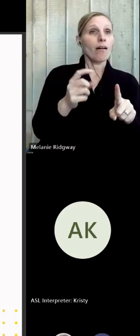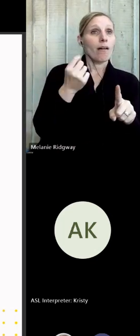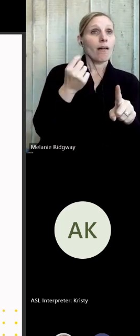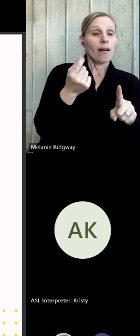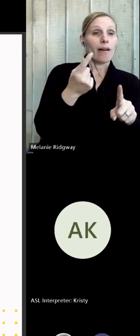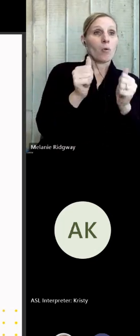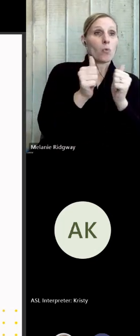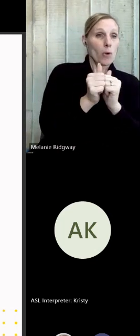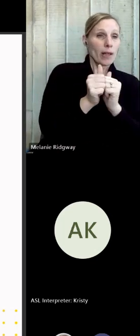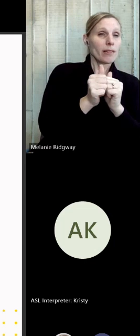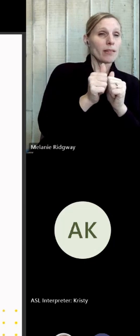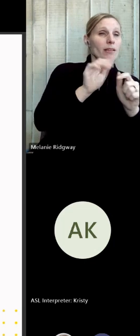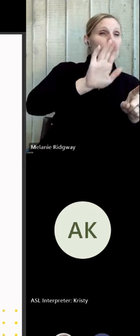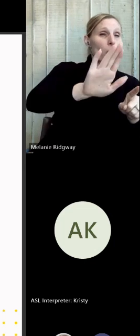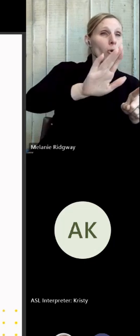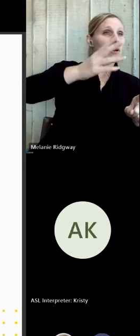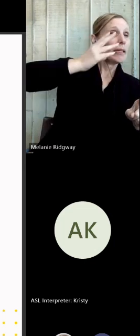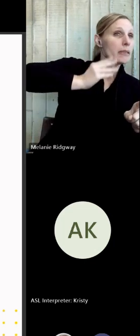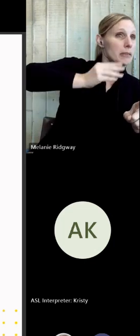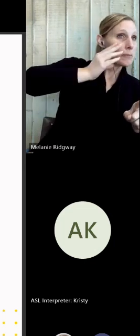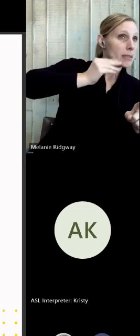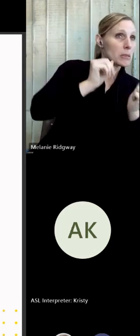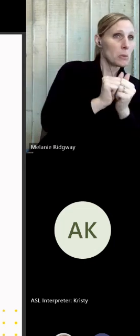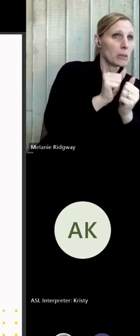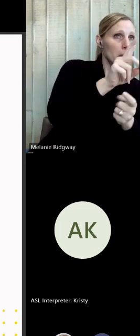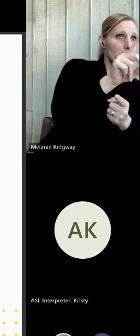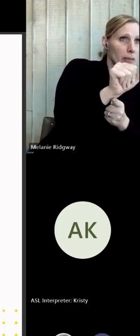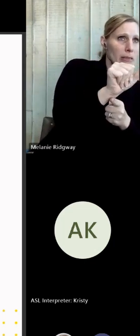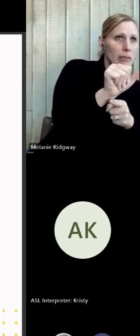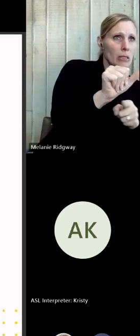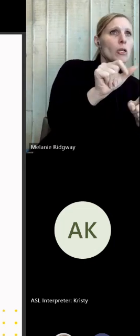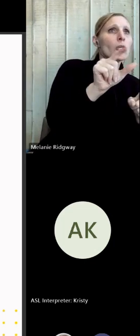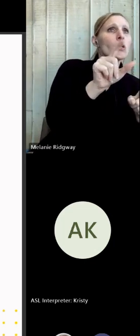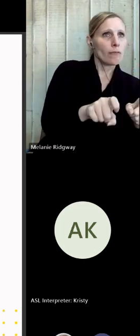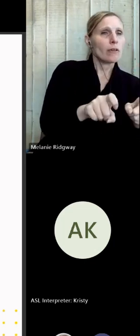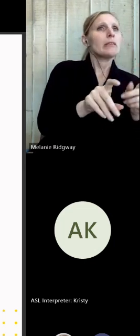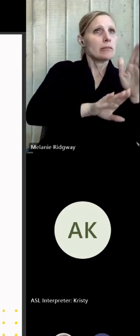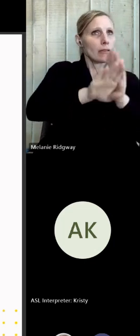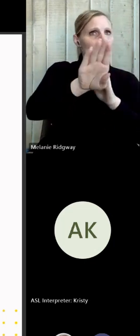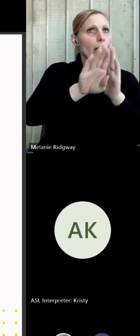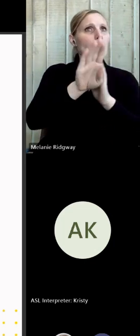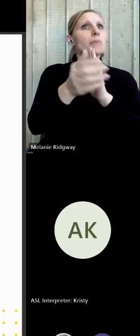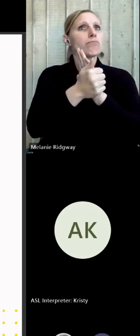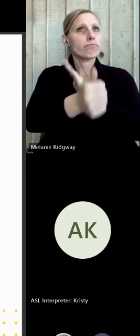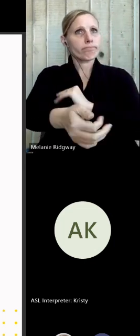developed to meet, to manage the challenge of